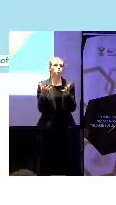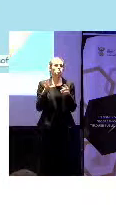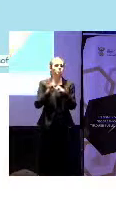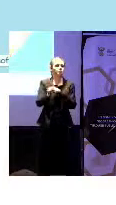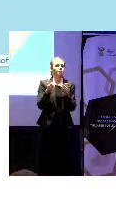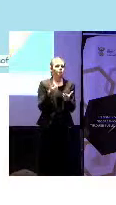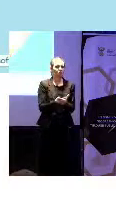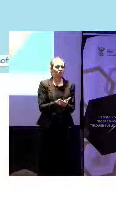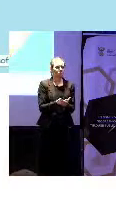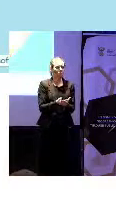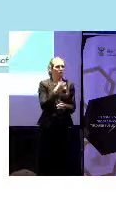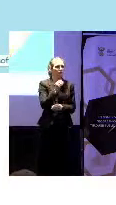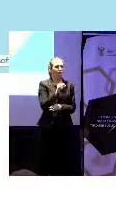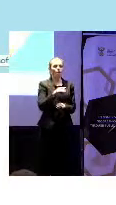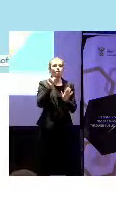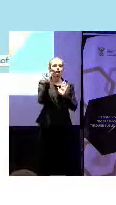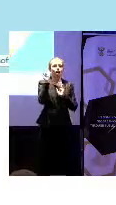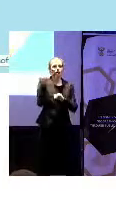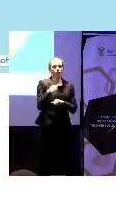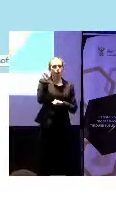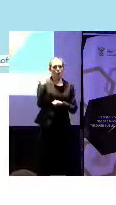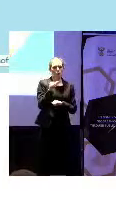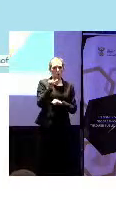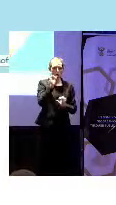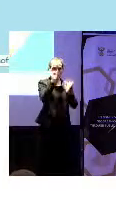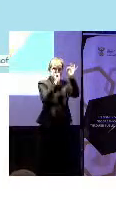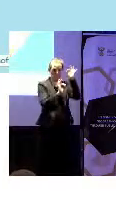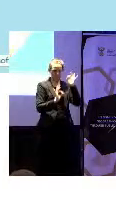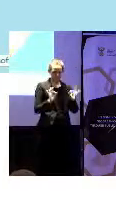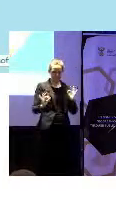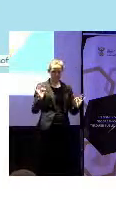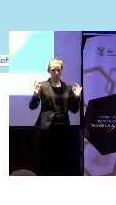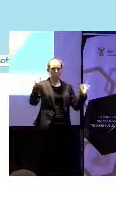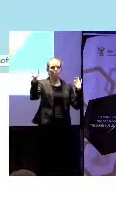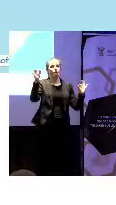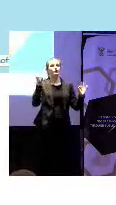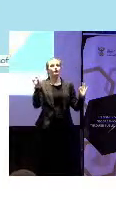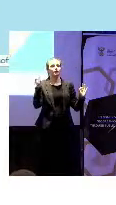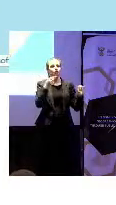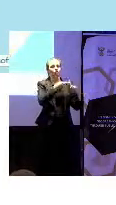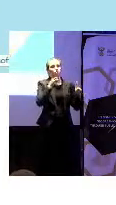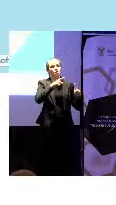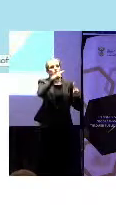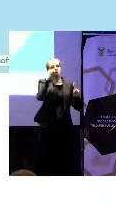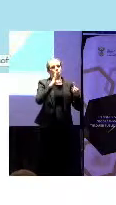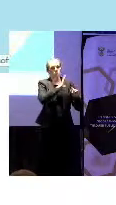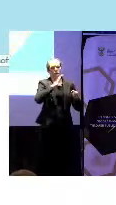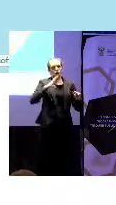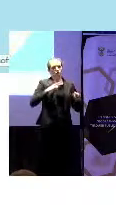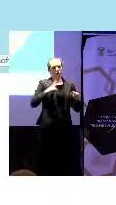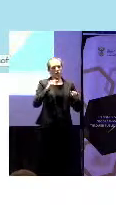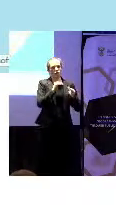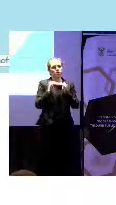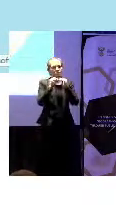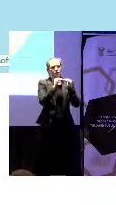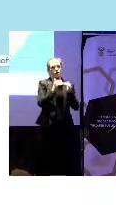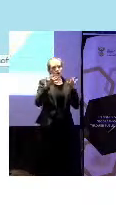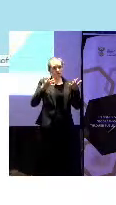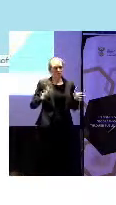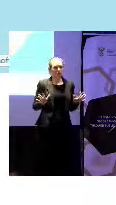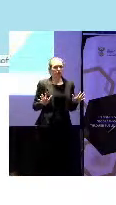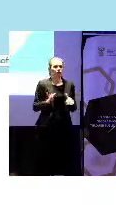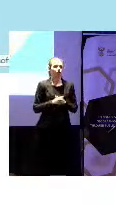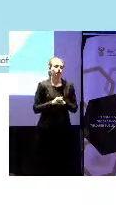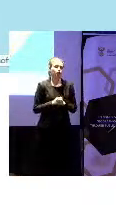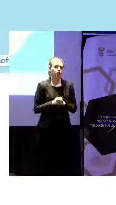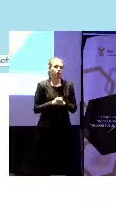or points that you see there are names that the council has standardized since its